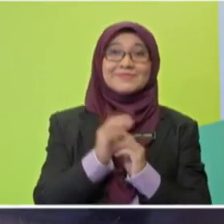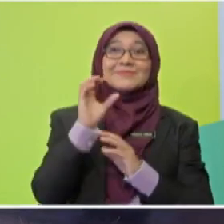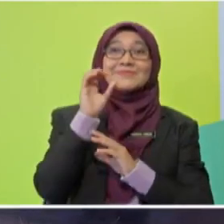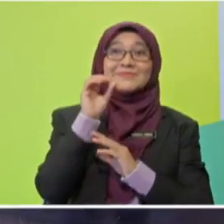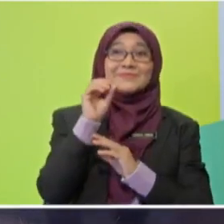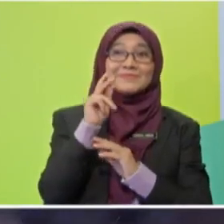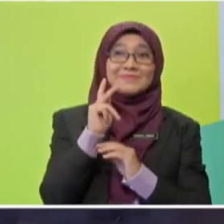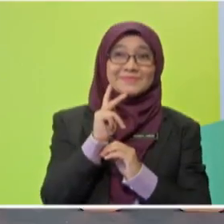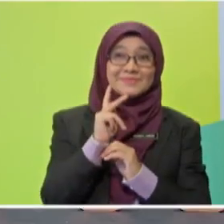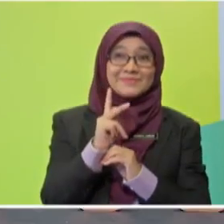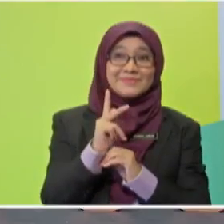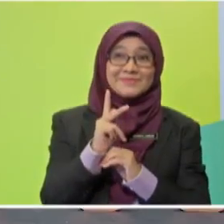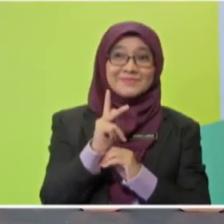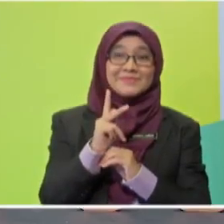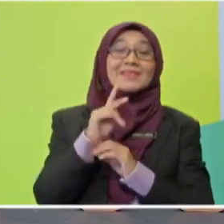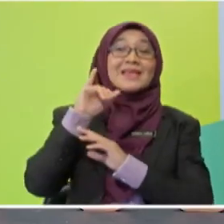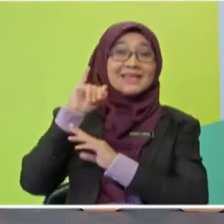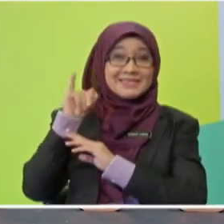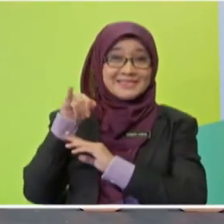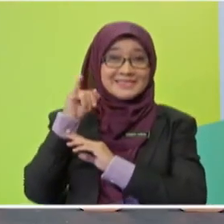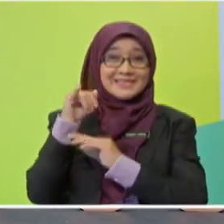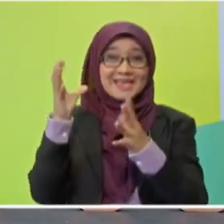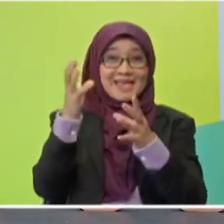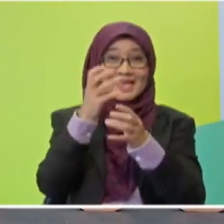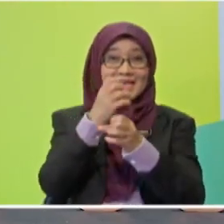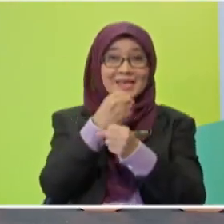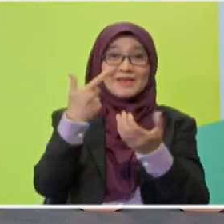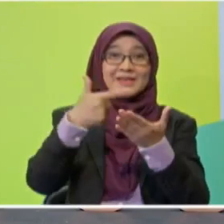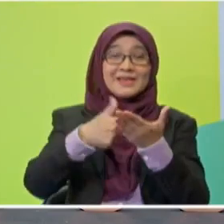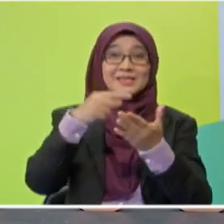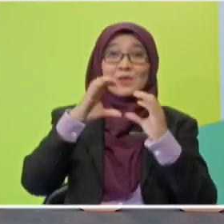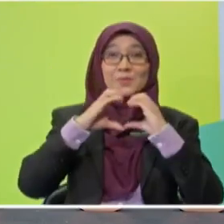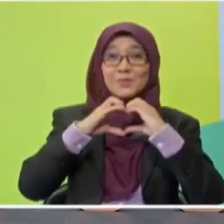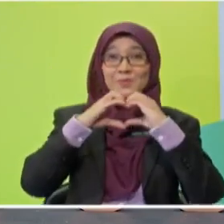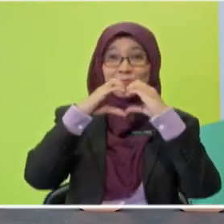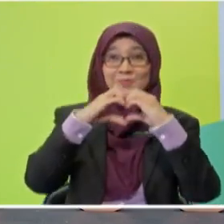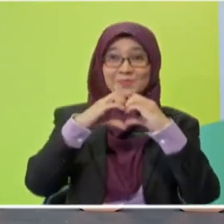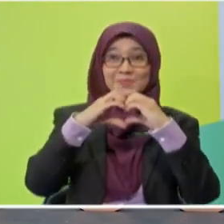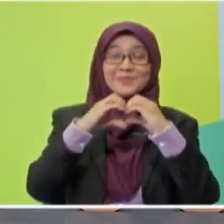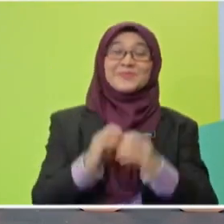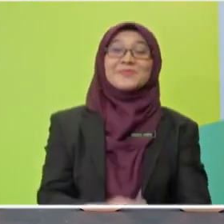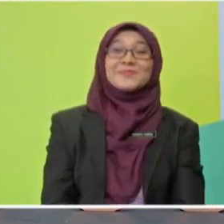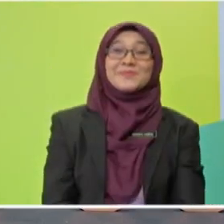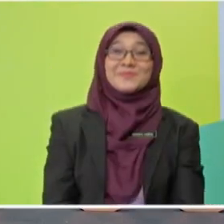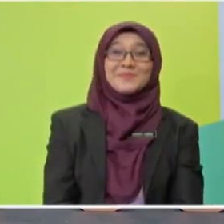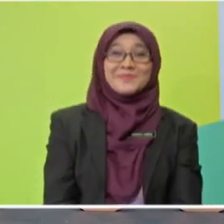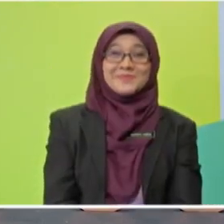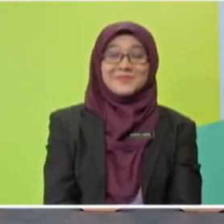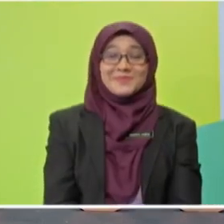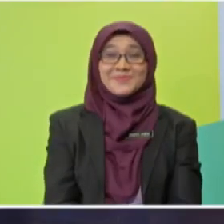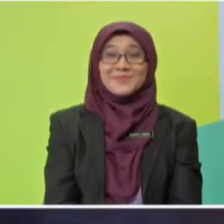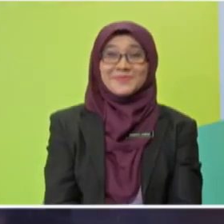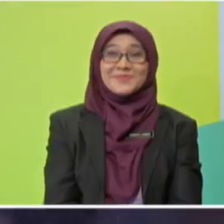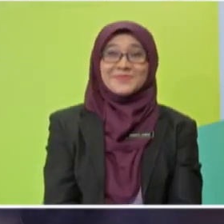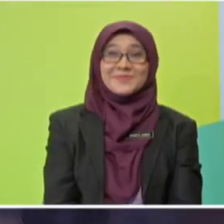And Jeshira, you're going to get another heart here. And wow, all of you count your hearts. There's no decimal places at the hearts here,